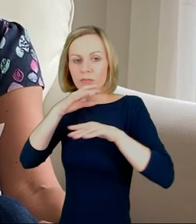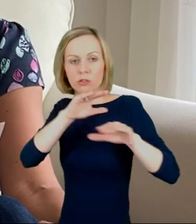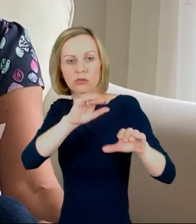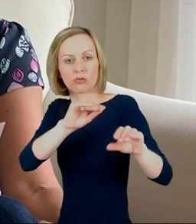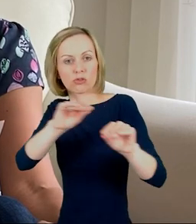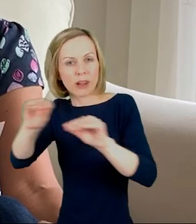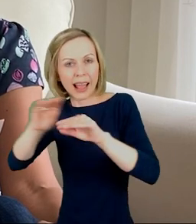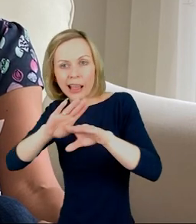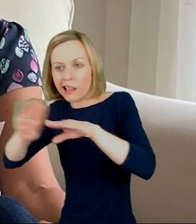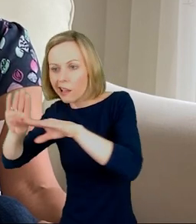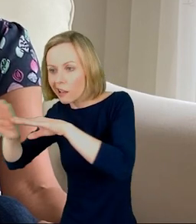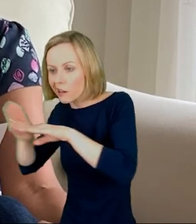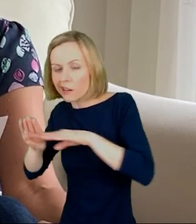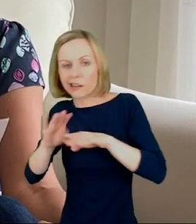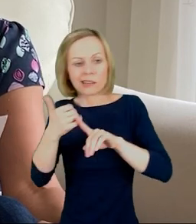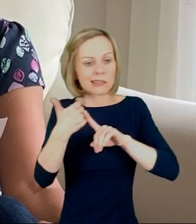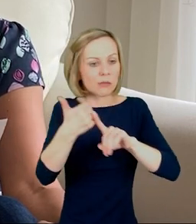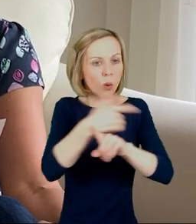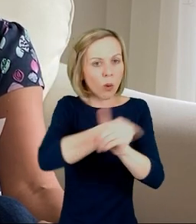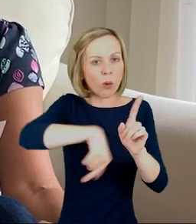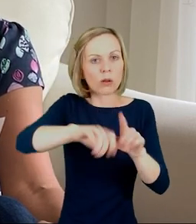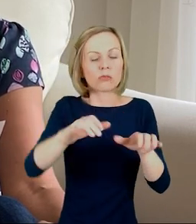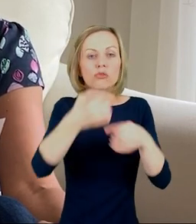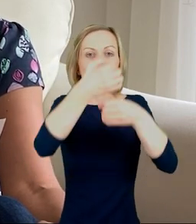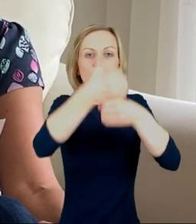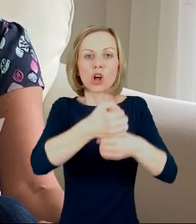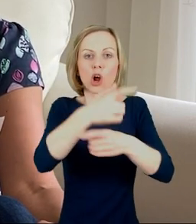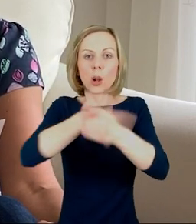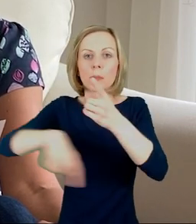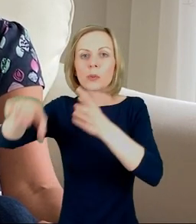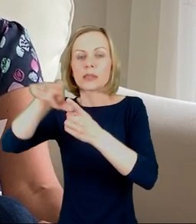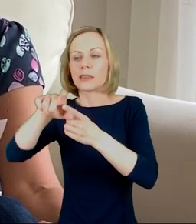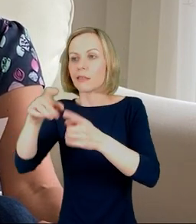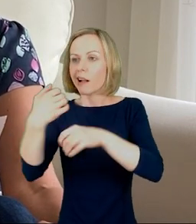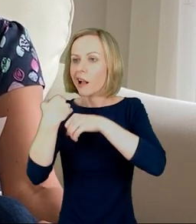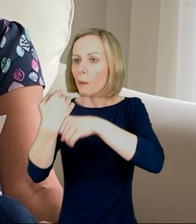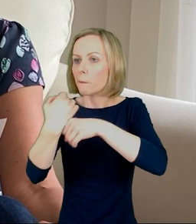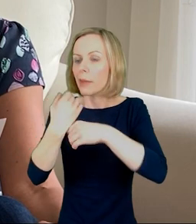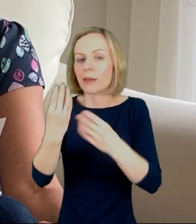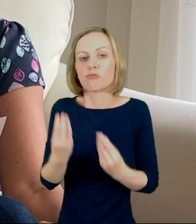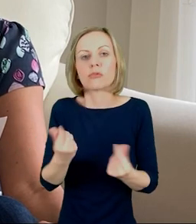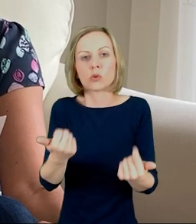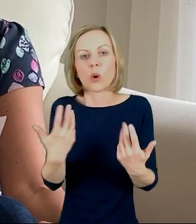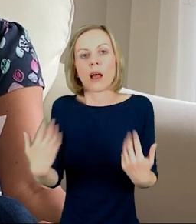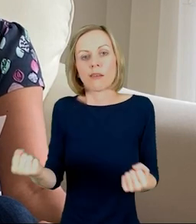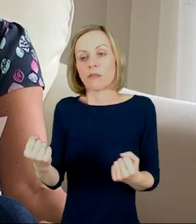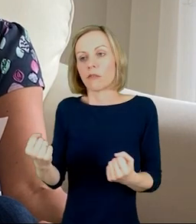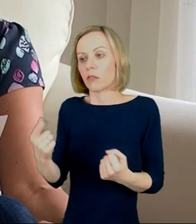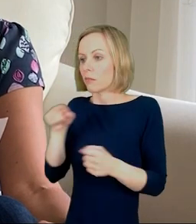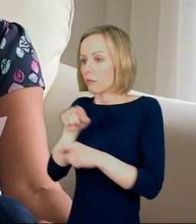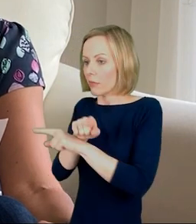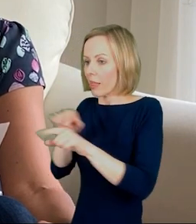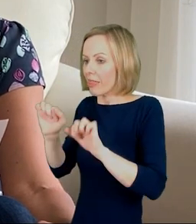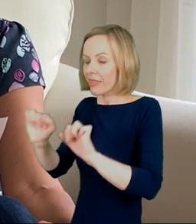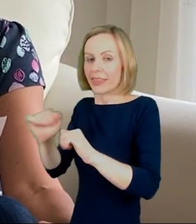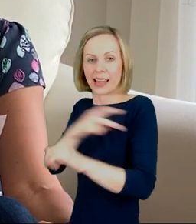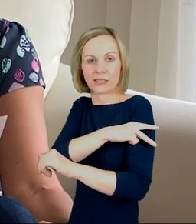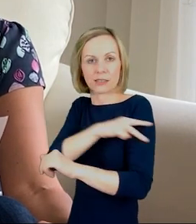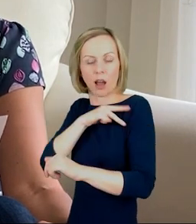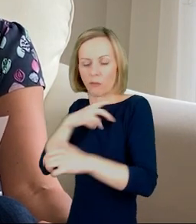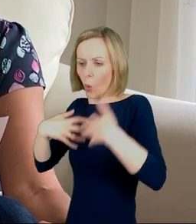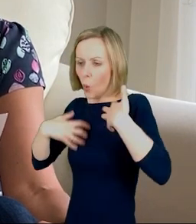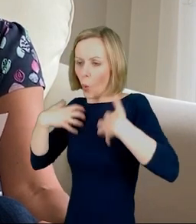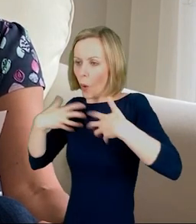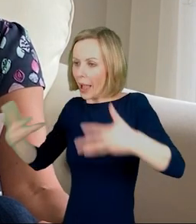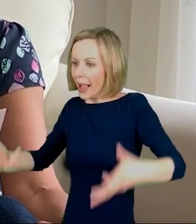local churches and communities, and for campaigns and resources. Inspire and encourage Clewer staff and use